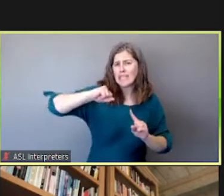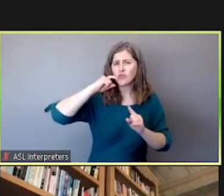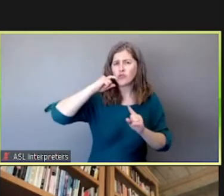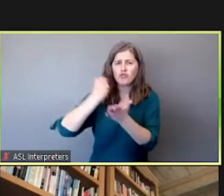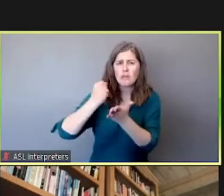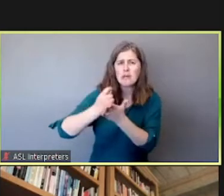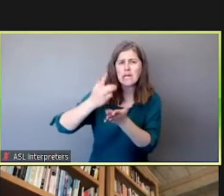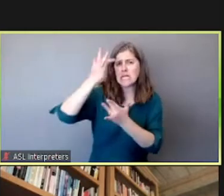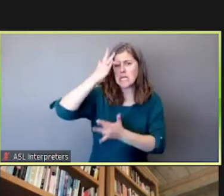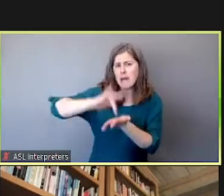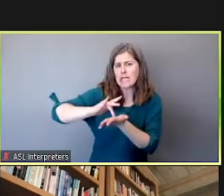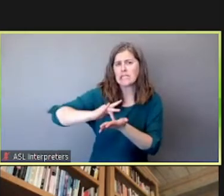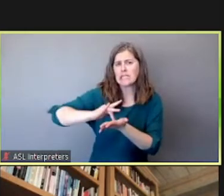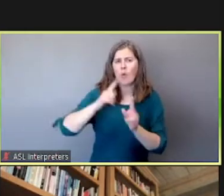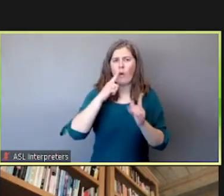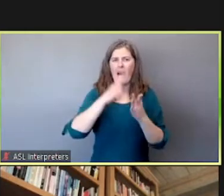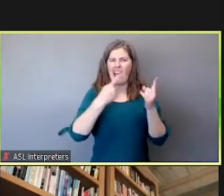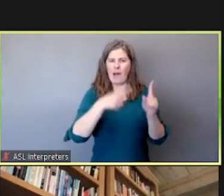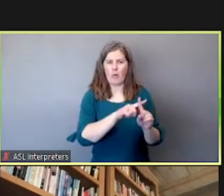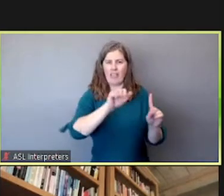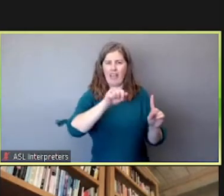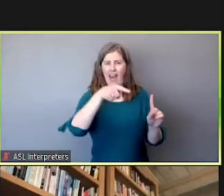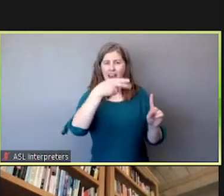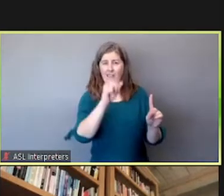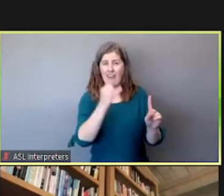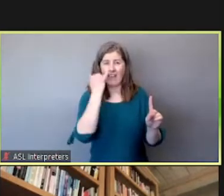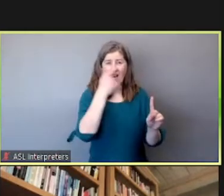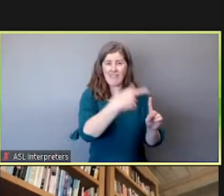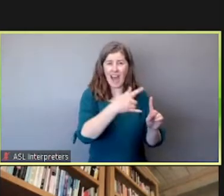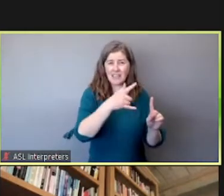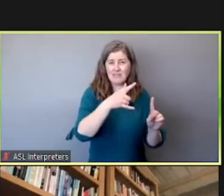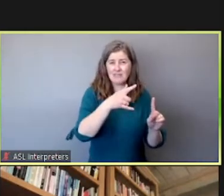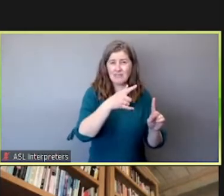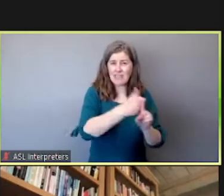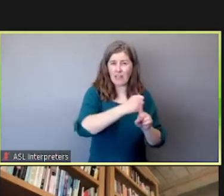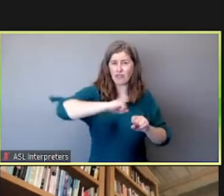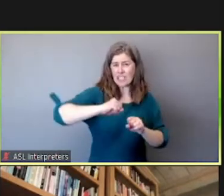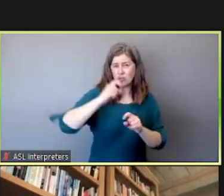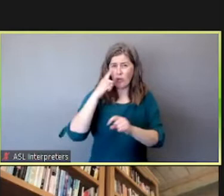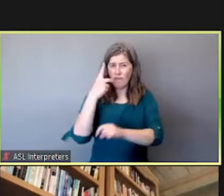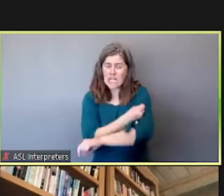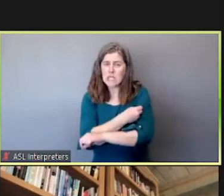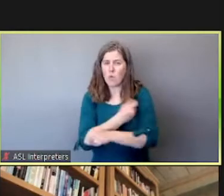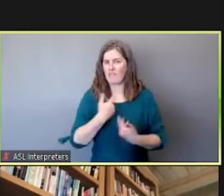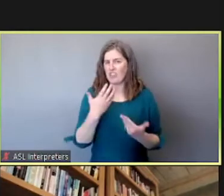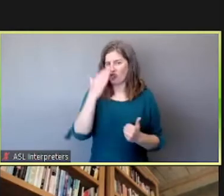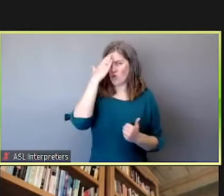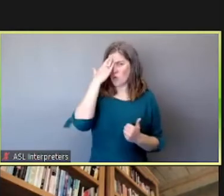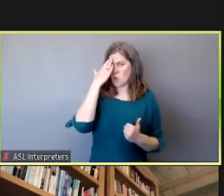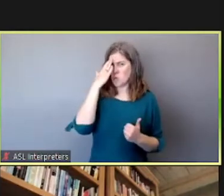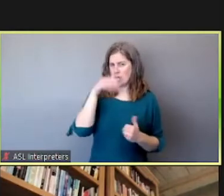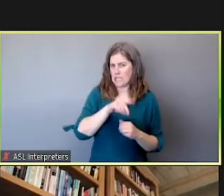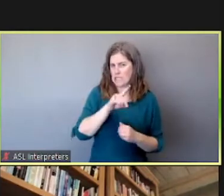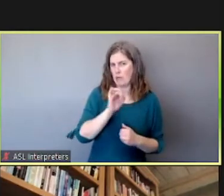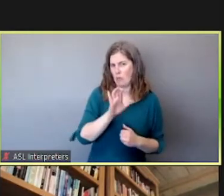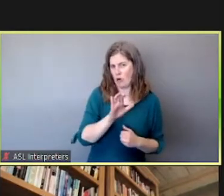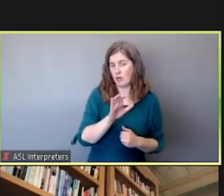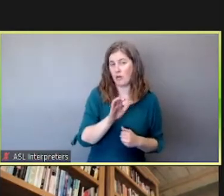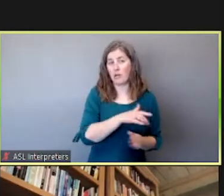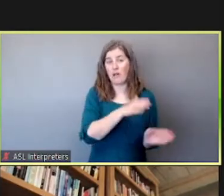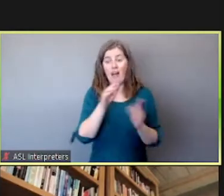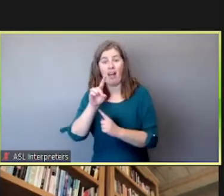the Alpha variant in England, and whether they were resistant to the vaccine. And because the Delta variant has spread